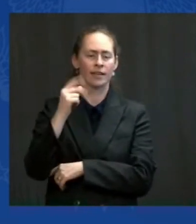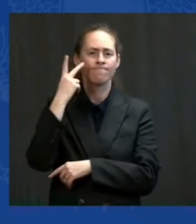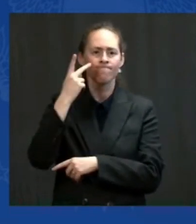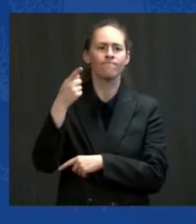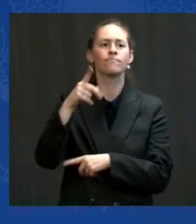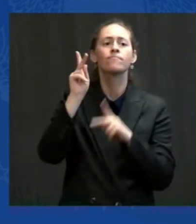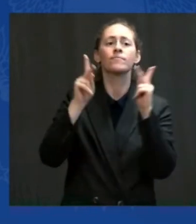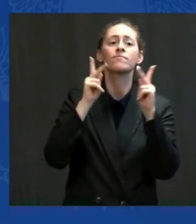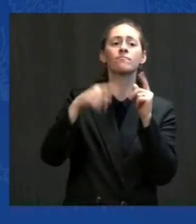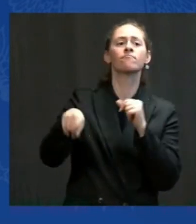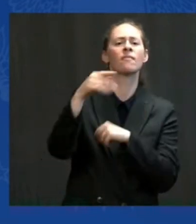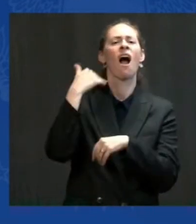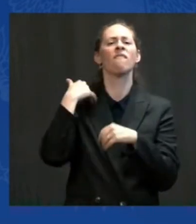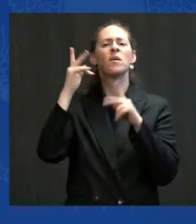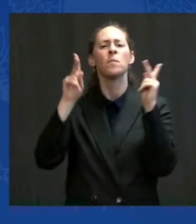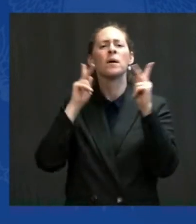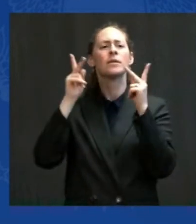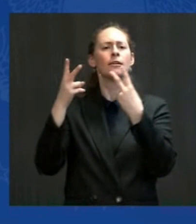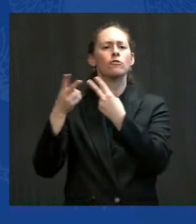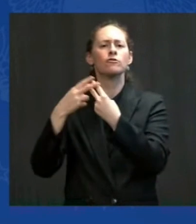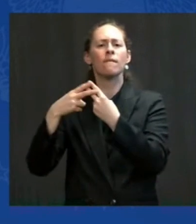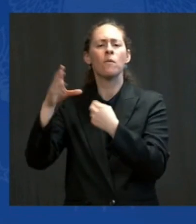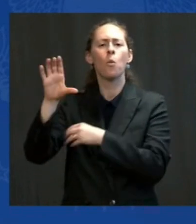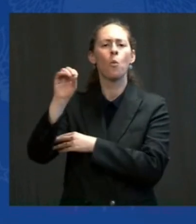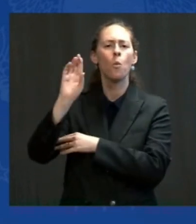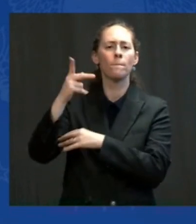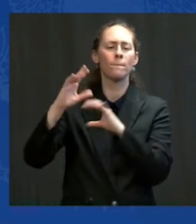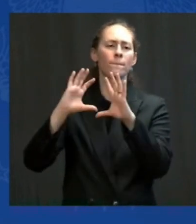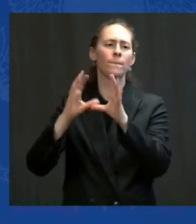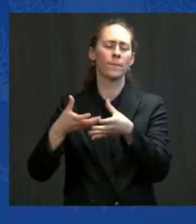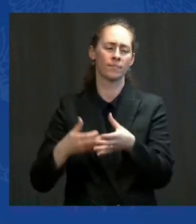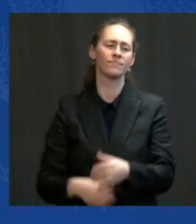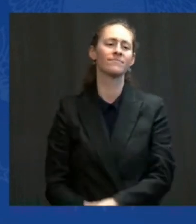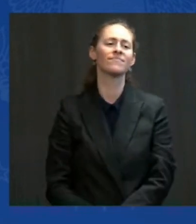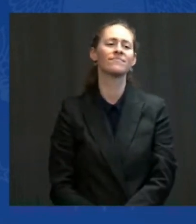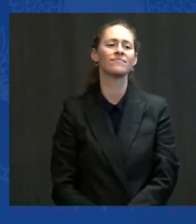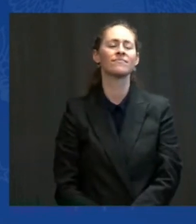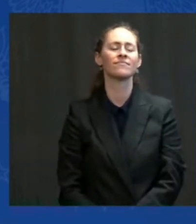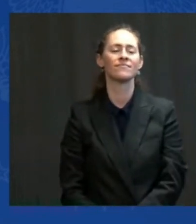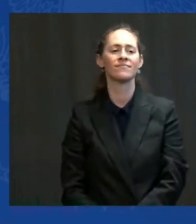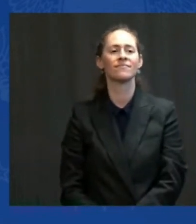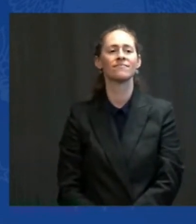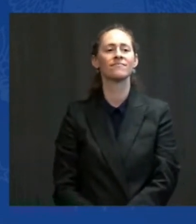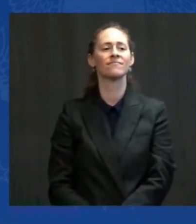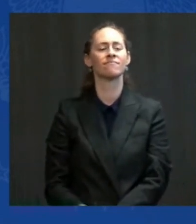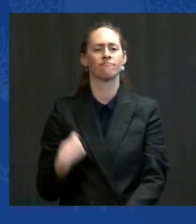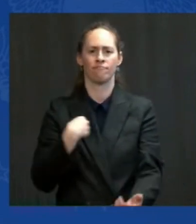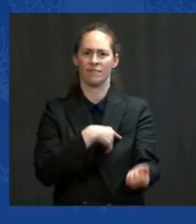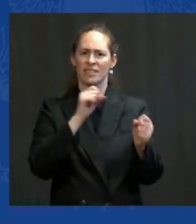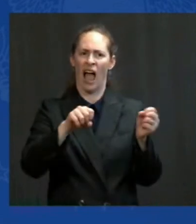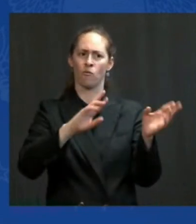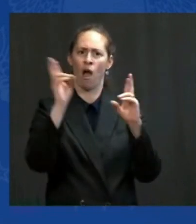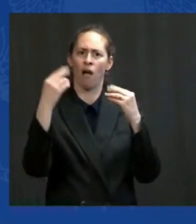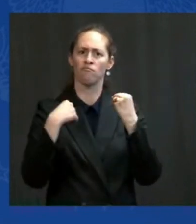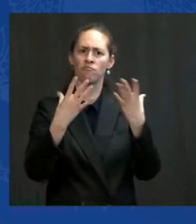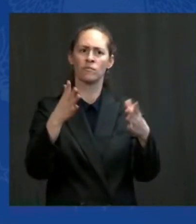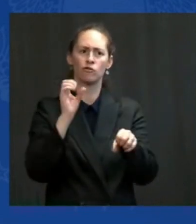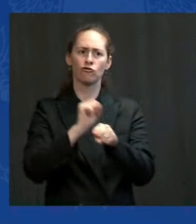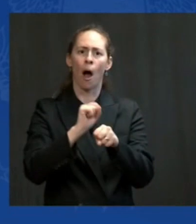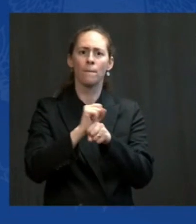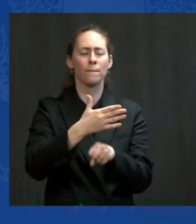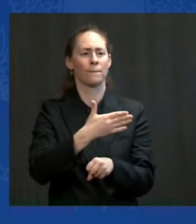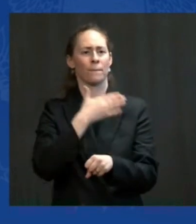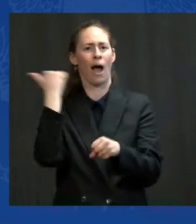a similar thing. We can put Americans to work strengthening public lands and waters and making our communities, rural and urban,